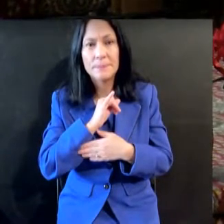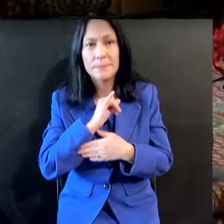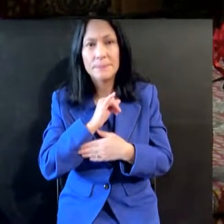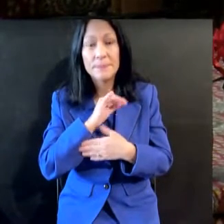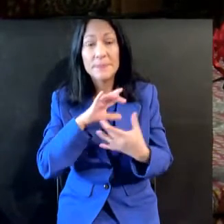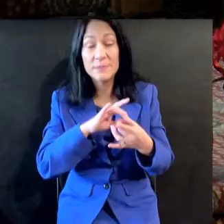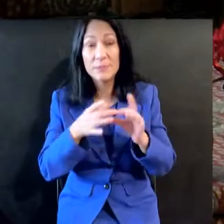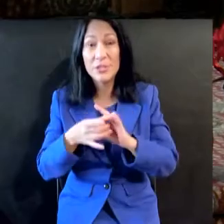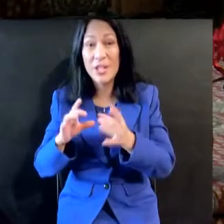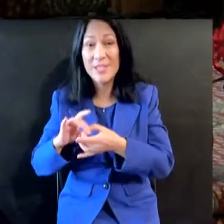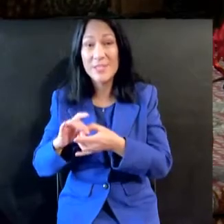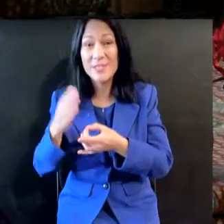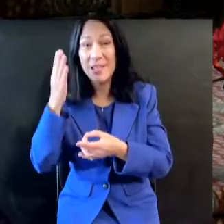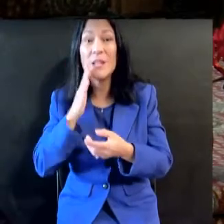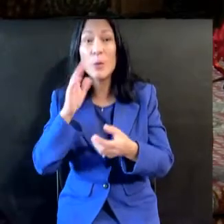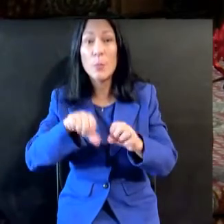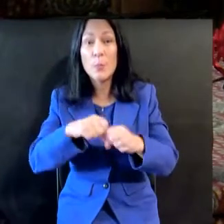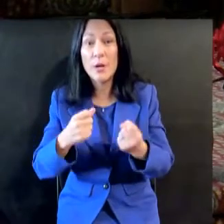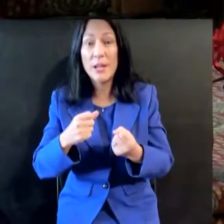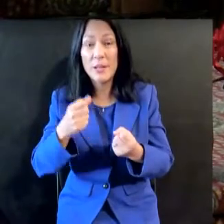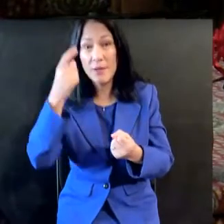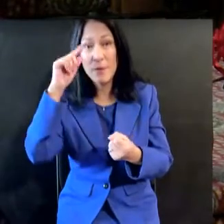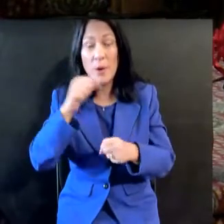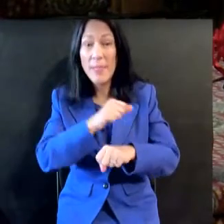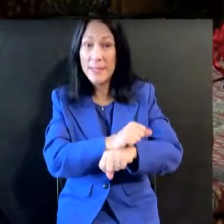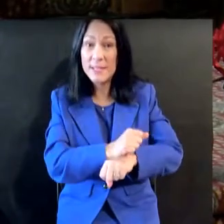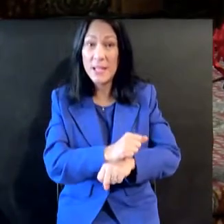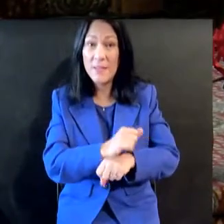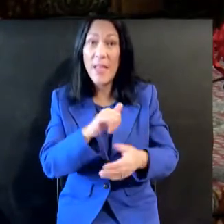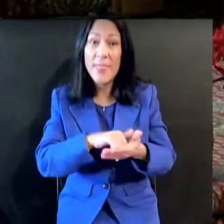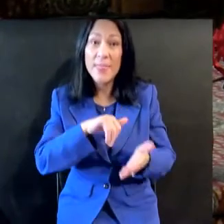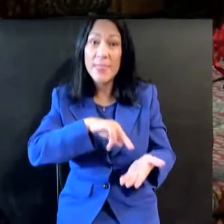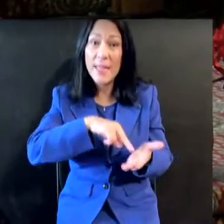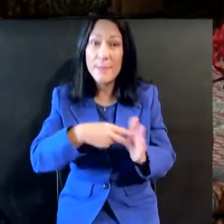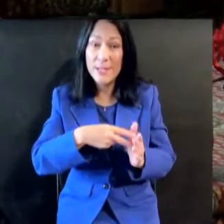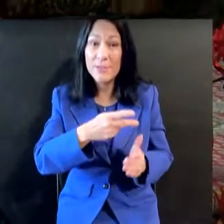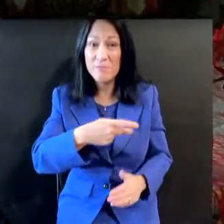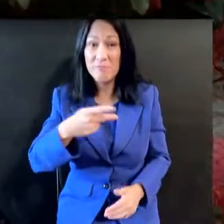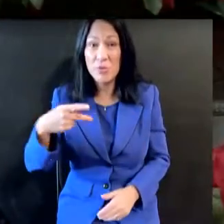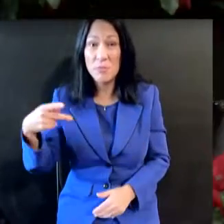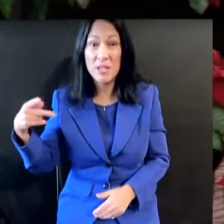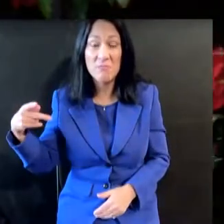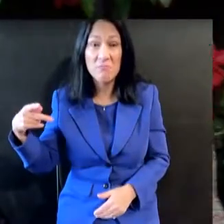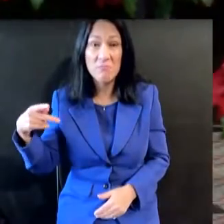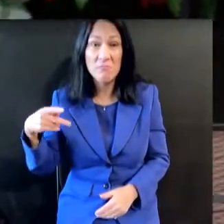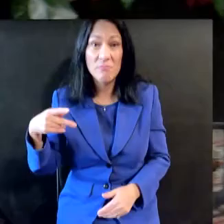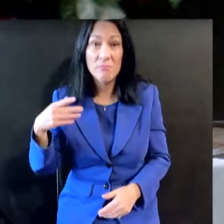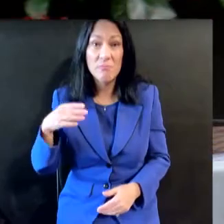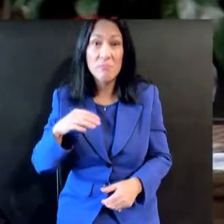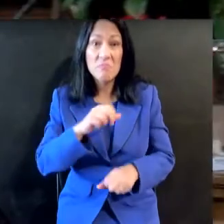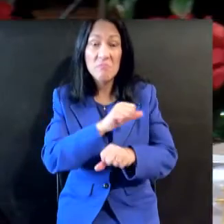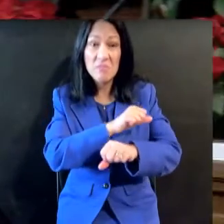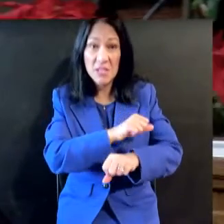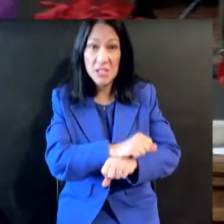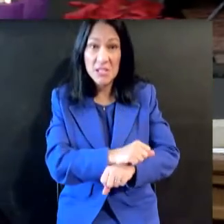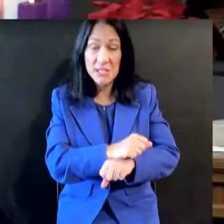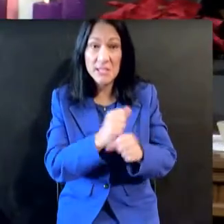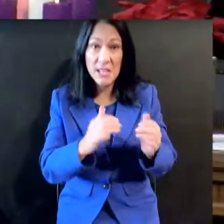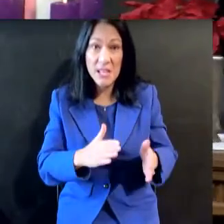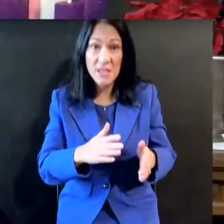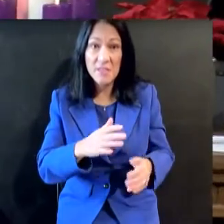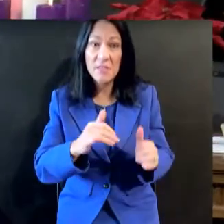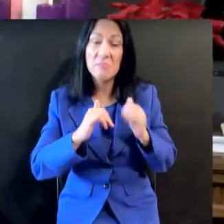Chains shall he break, for the slave, that means you and me, is our brother. And in his name, all